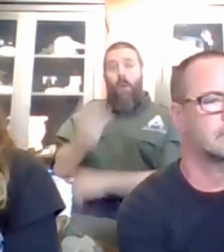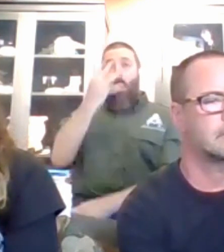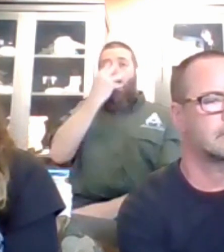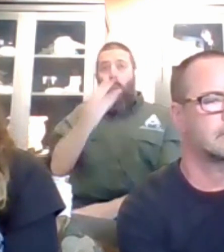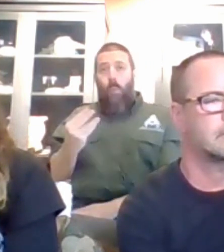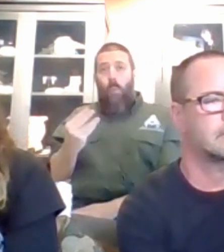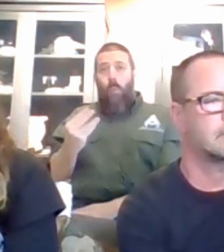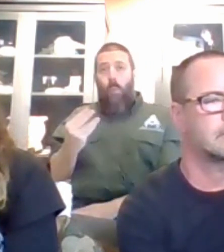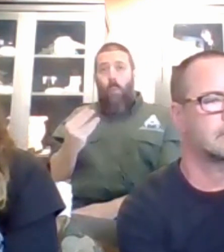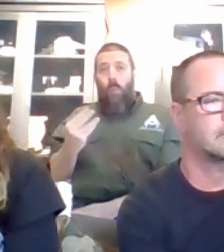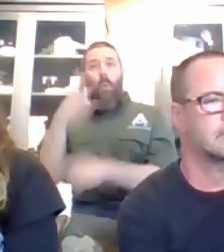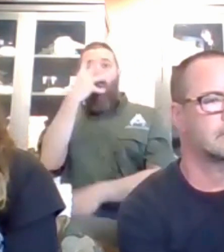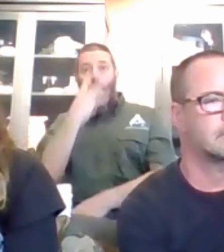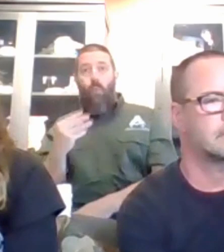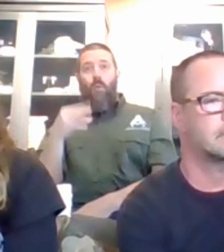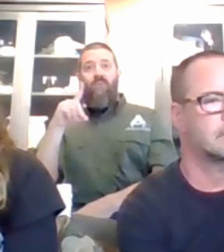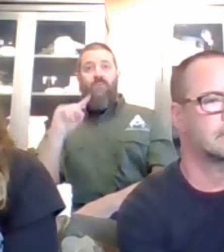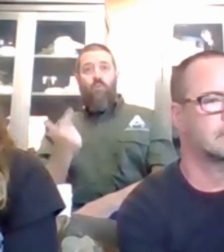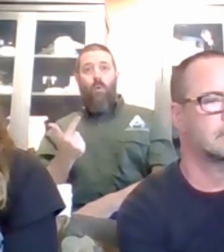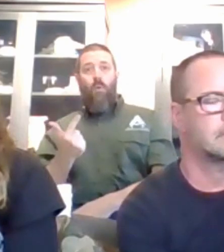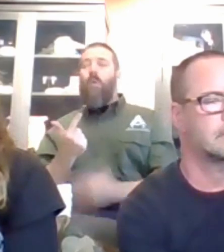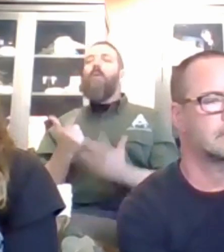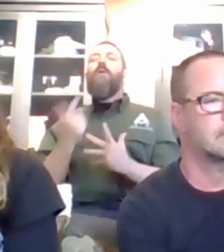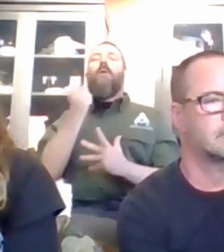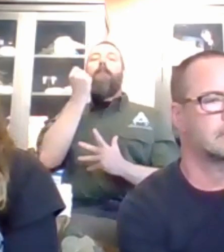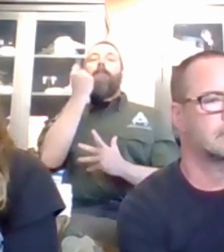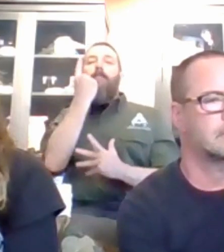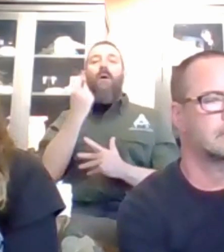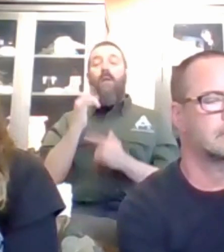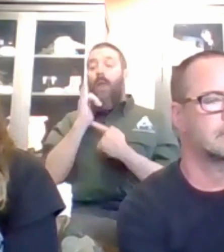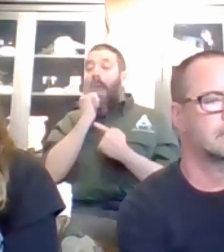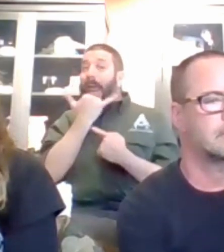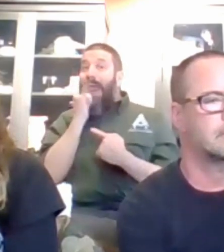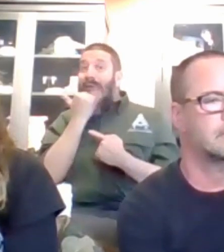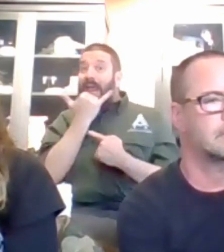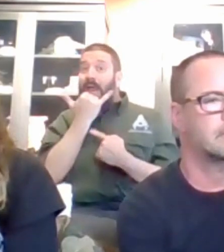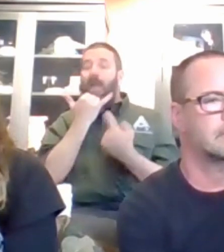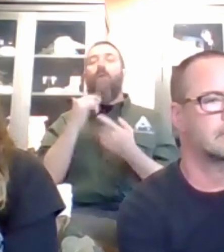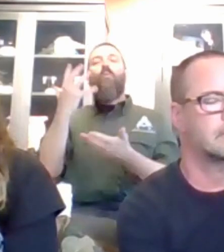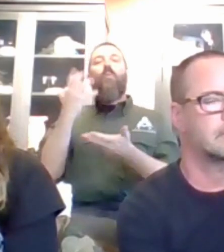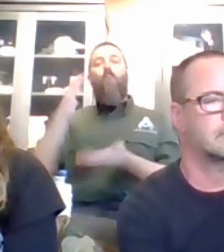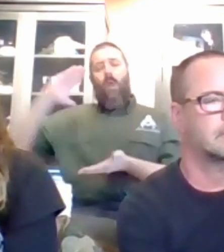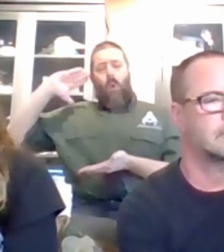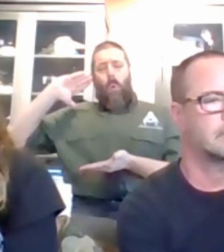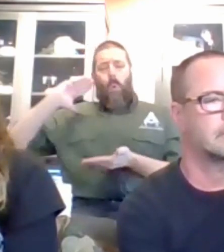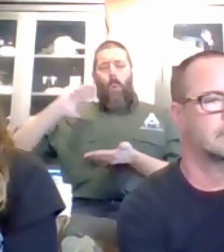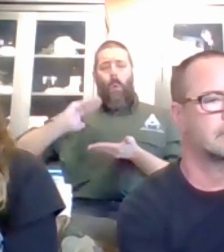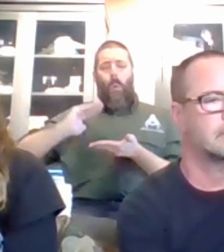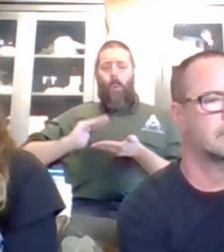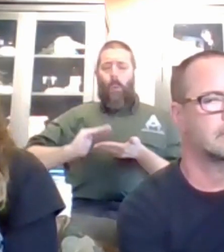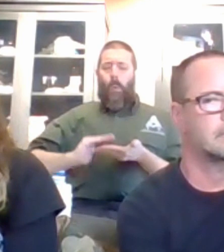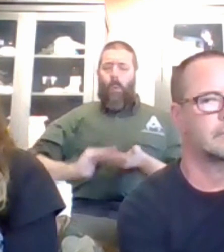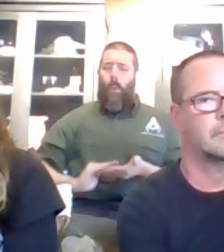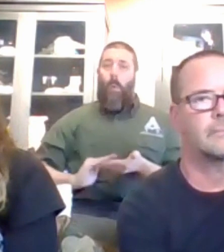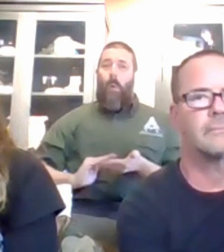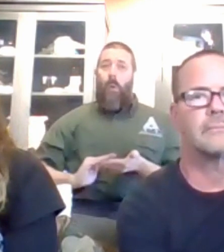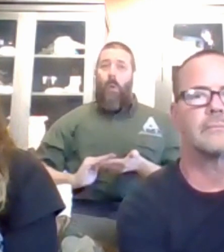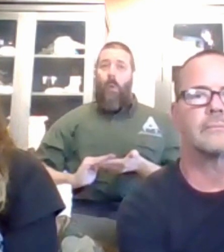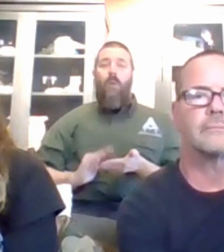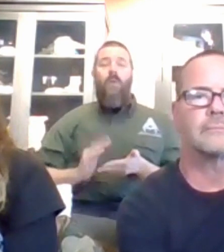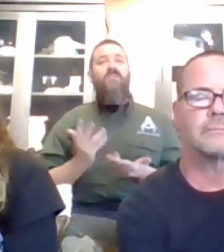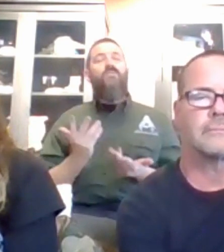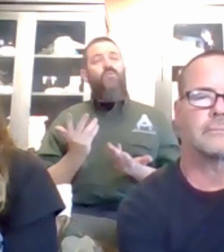they are wolves and wolf dogs, but we try to make the room for error as tiny as possible, and there's handlers and